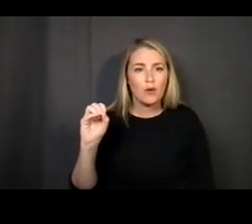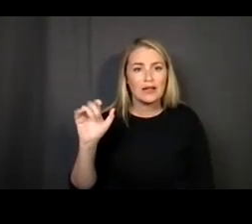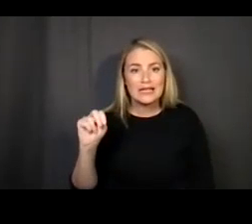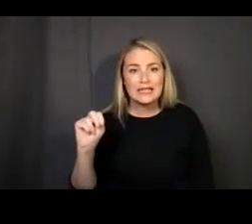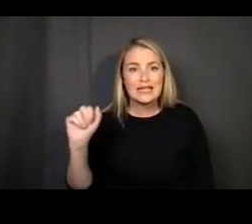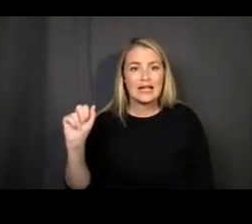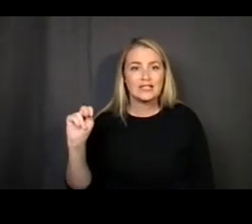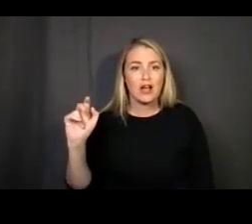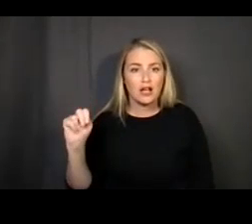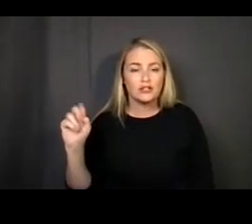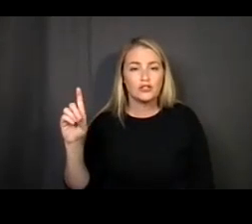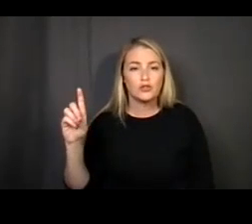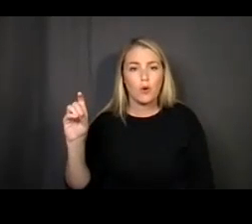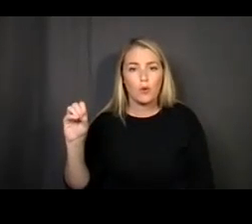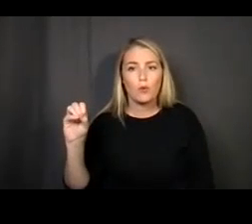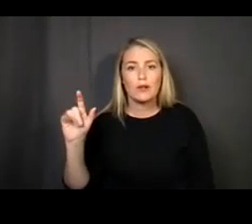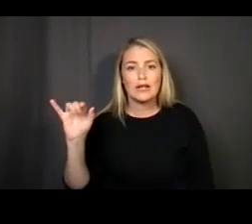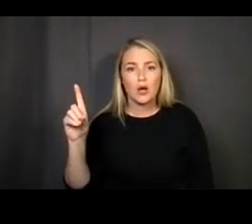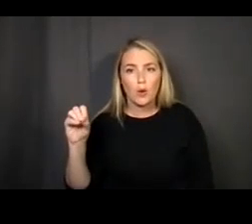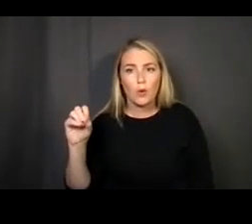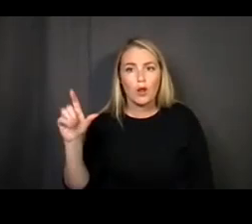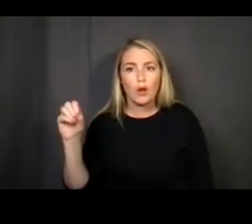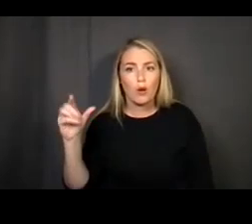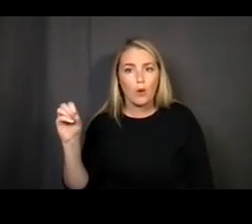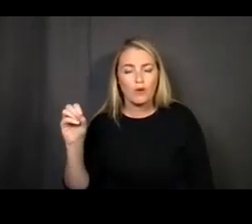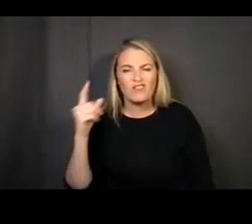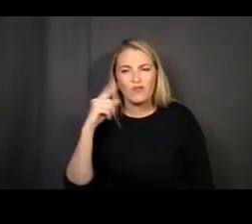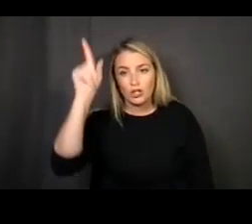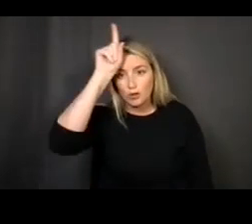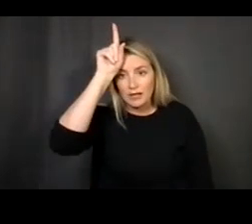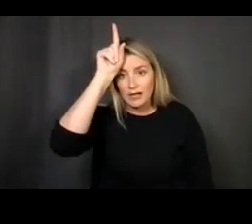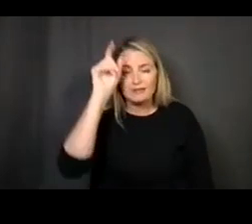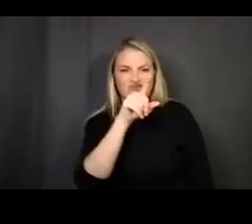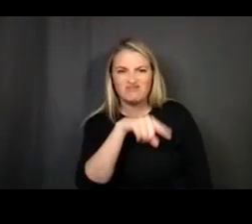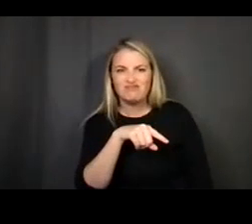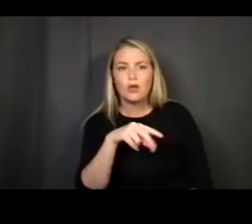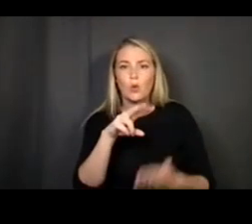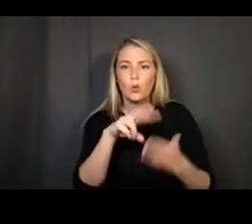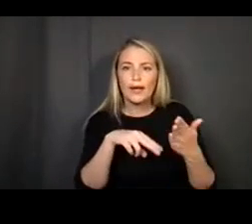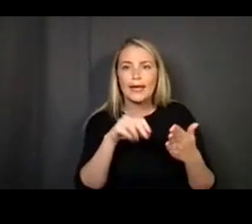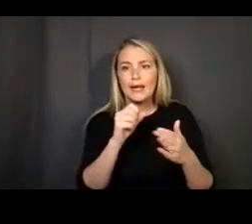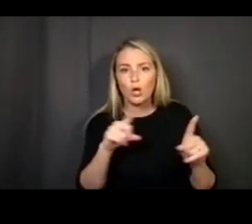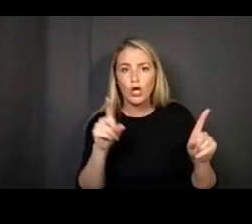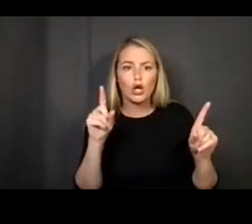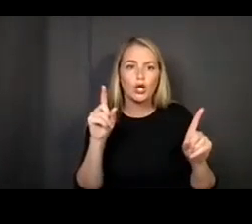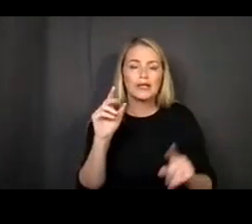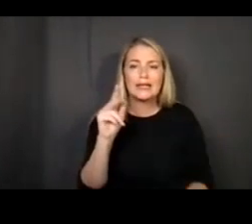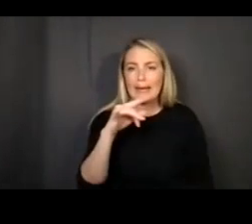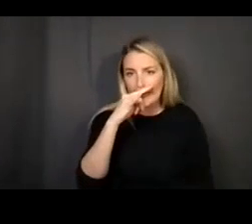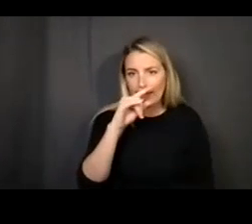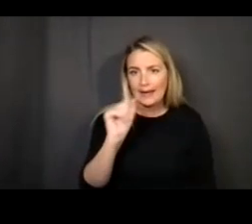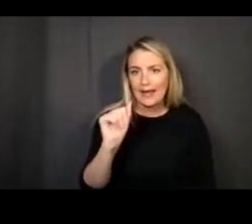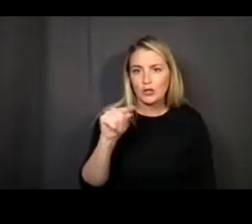the Logo website for German, and then ReadWorks, Kids A to Z, Epic. So there is